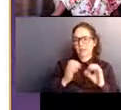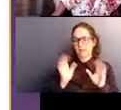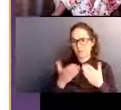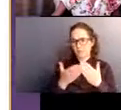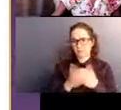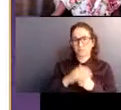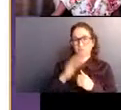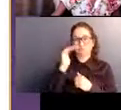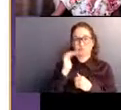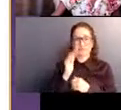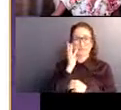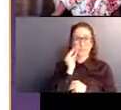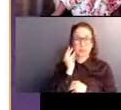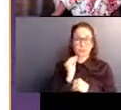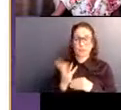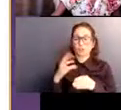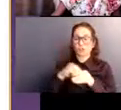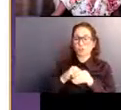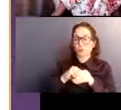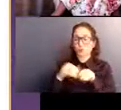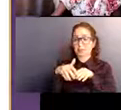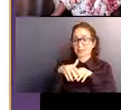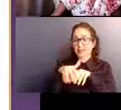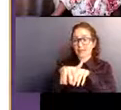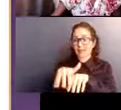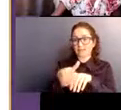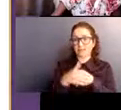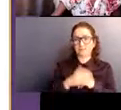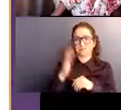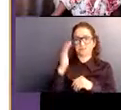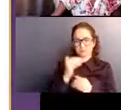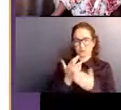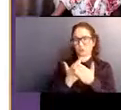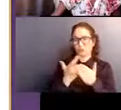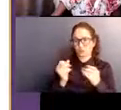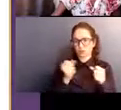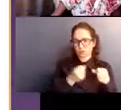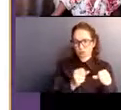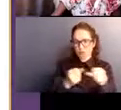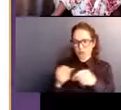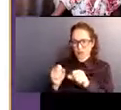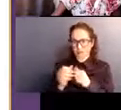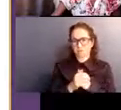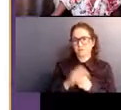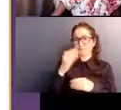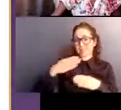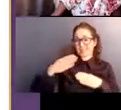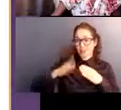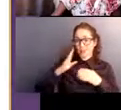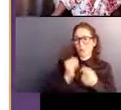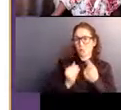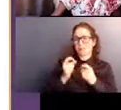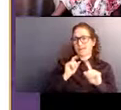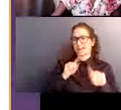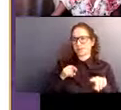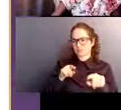an experiential join the second line. We have a resources and strategies page, and at the end we'll have a Q&A where you